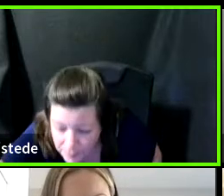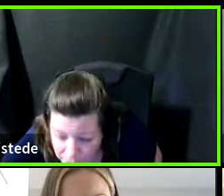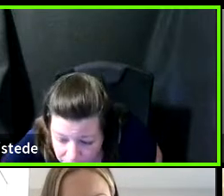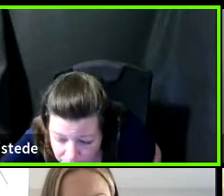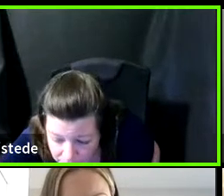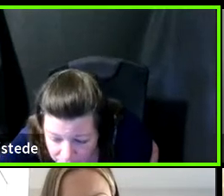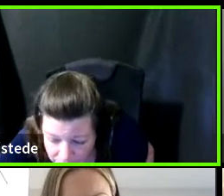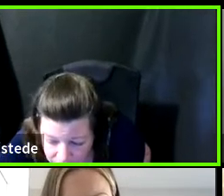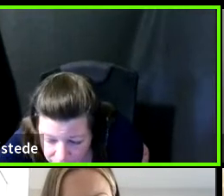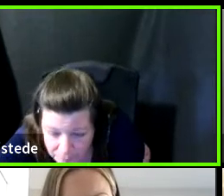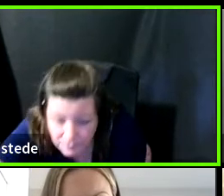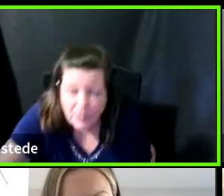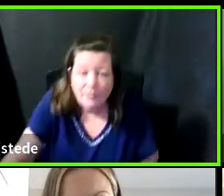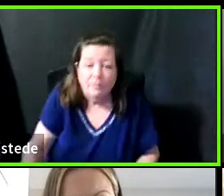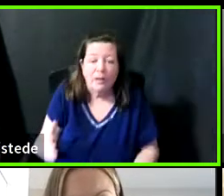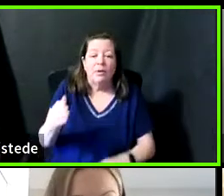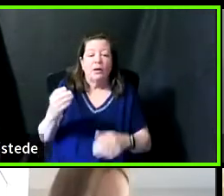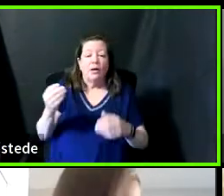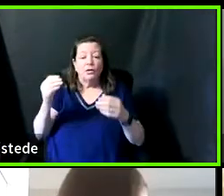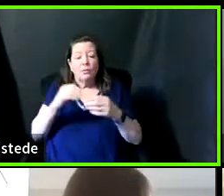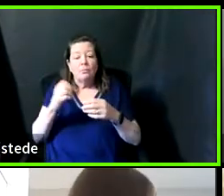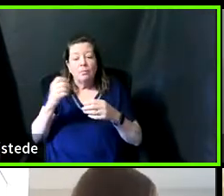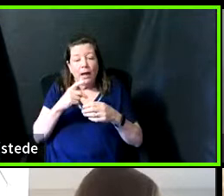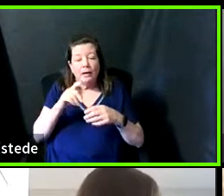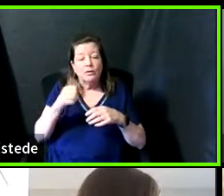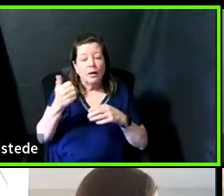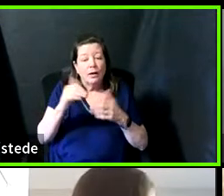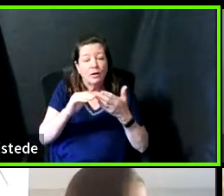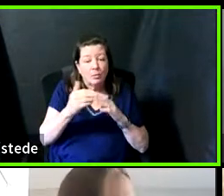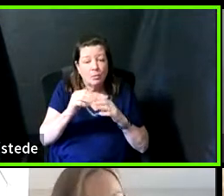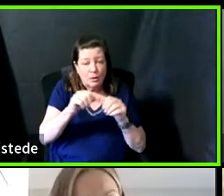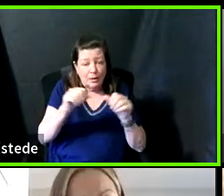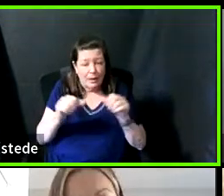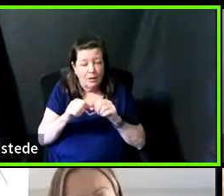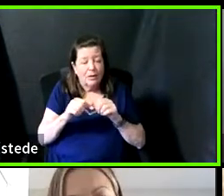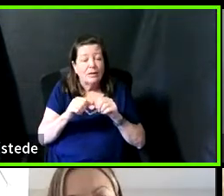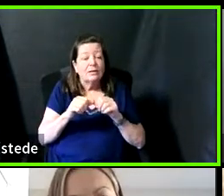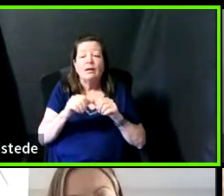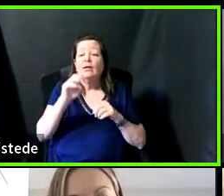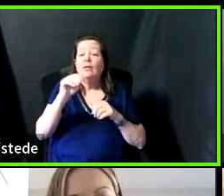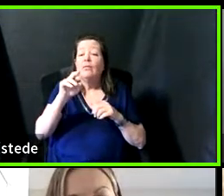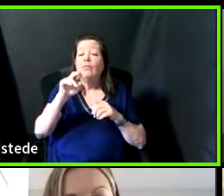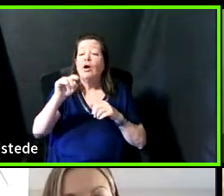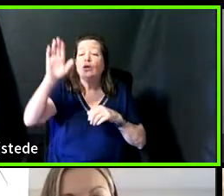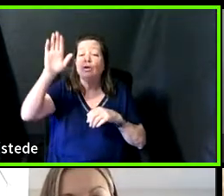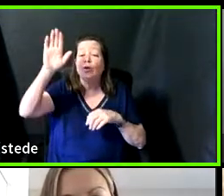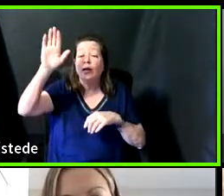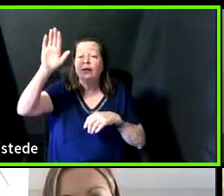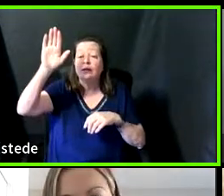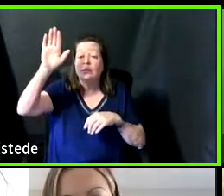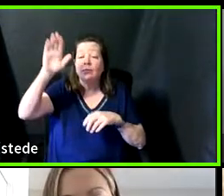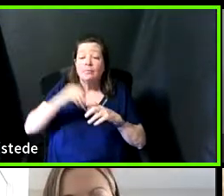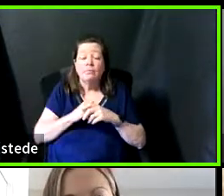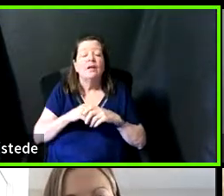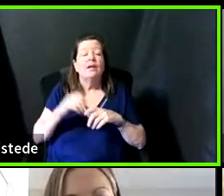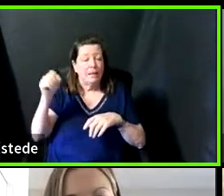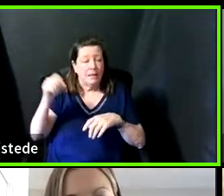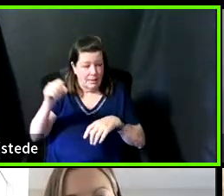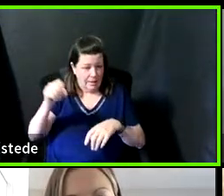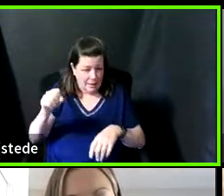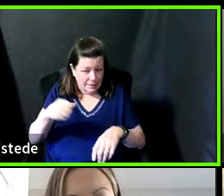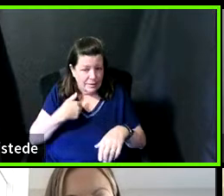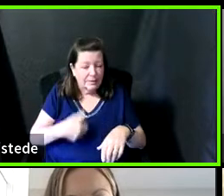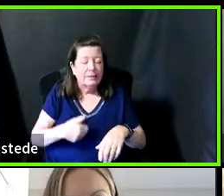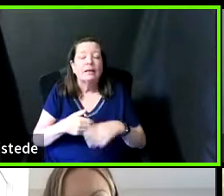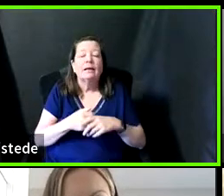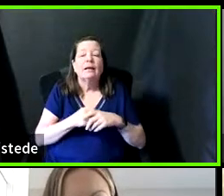other committee members to see if there's others who, oh, Martha, your hand is up. Yeah, I